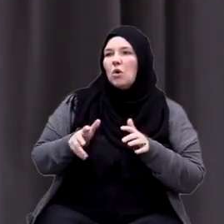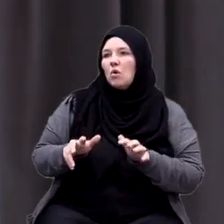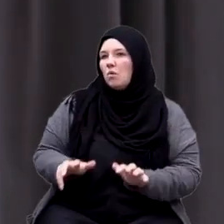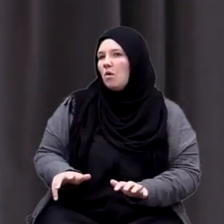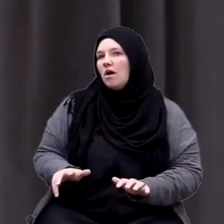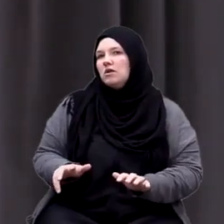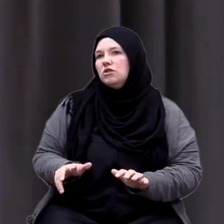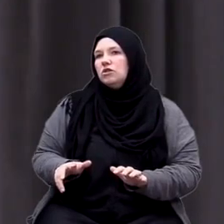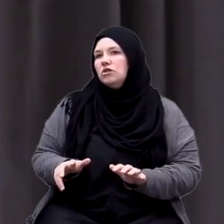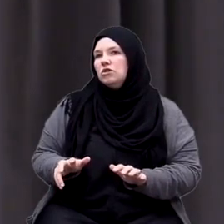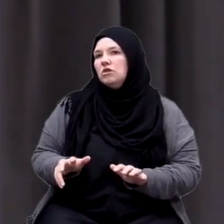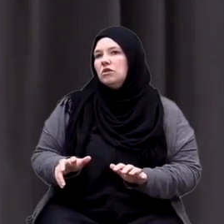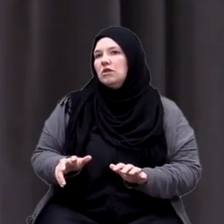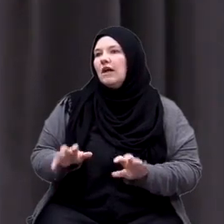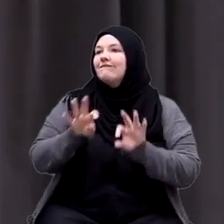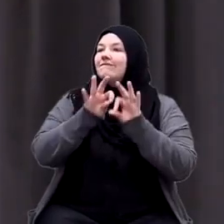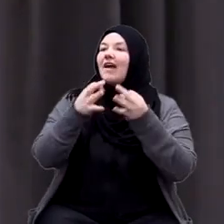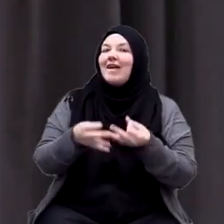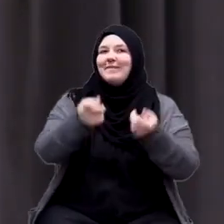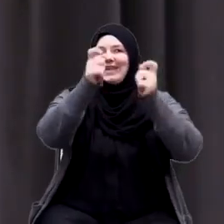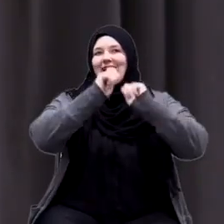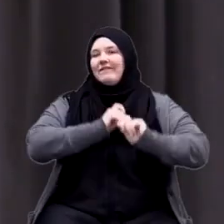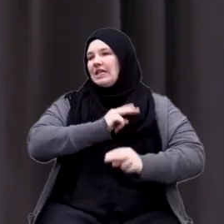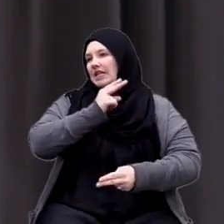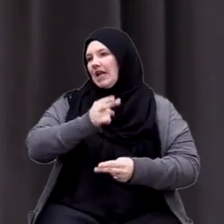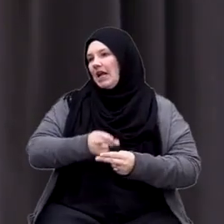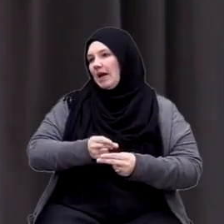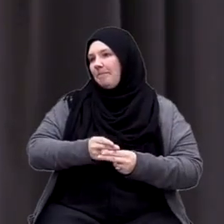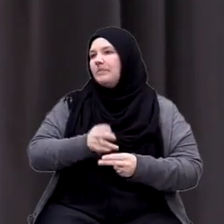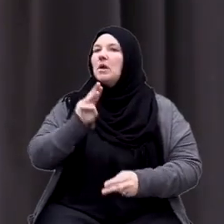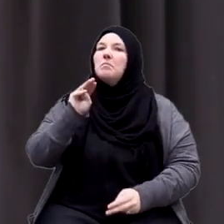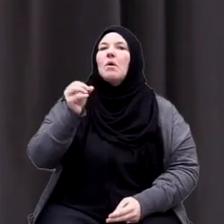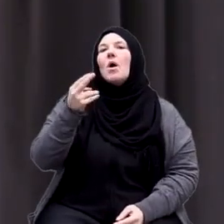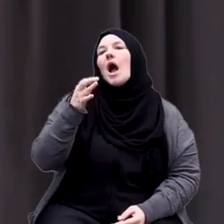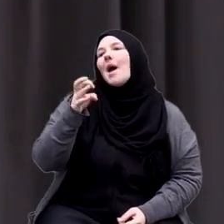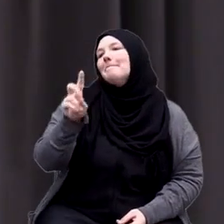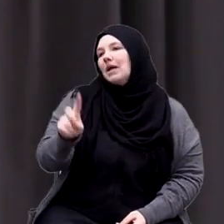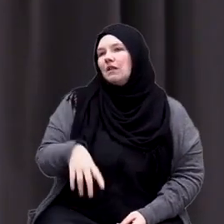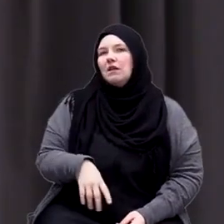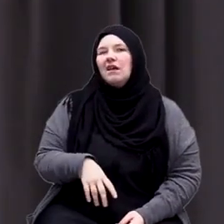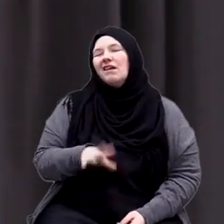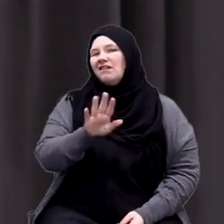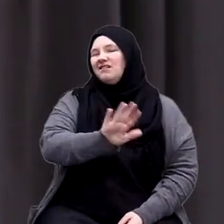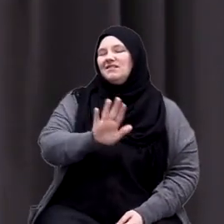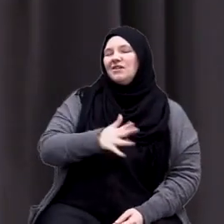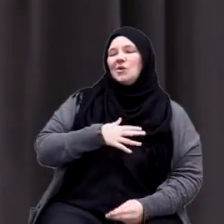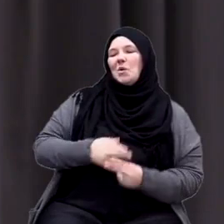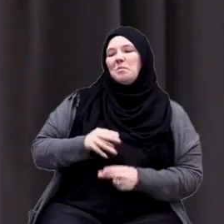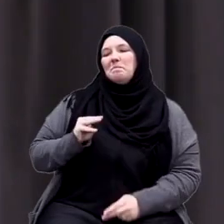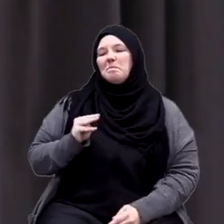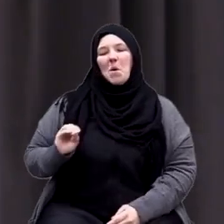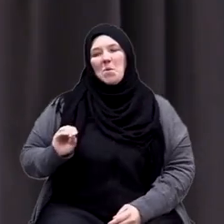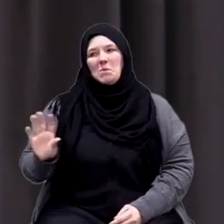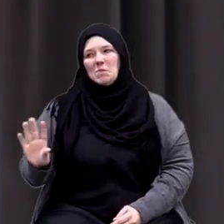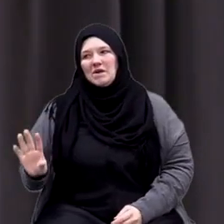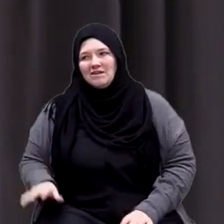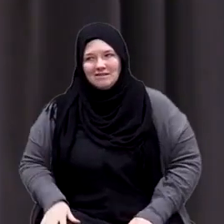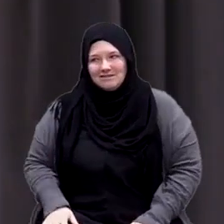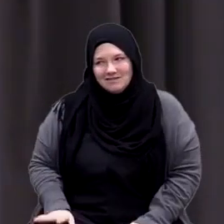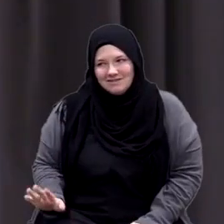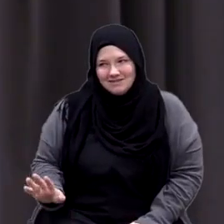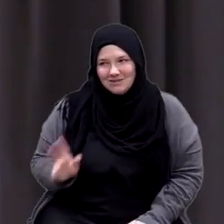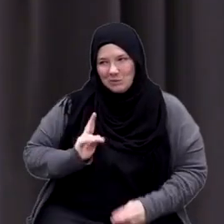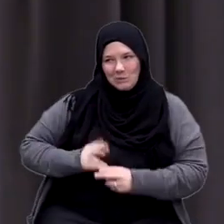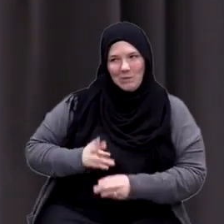home family given name. They use more palatable names. My name is Muhammad, but call